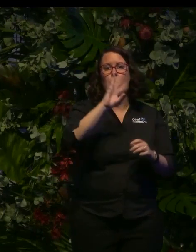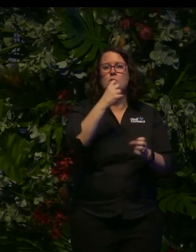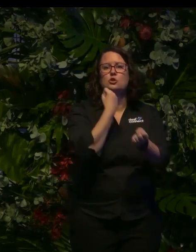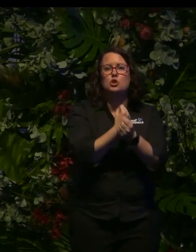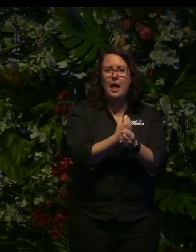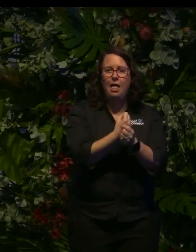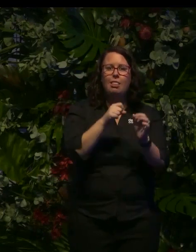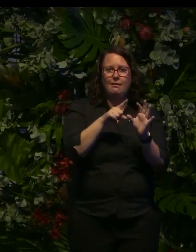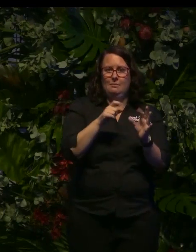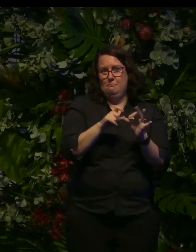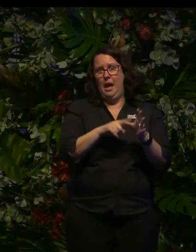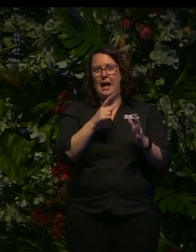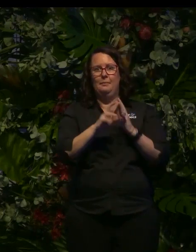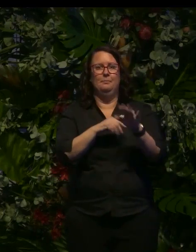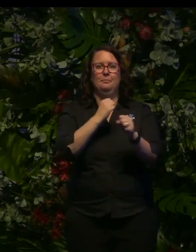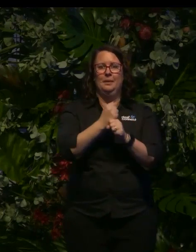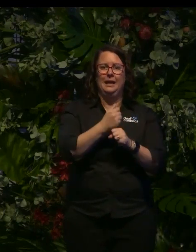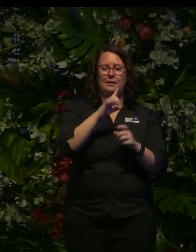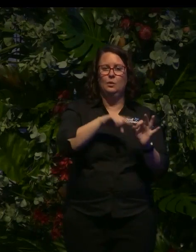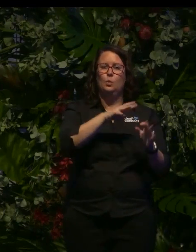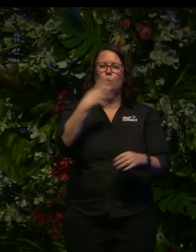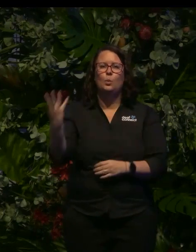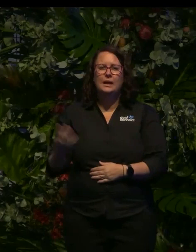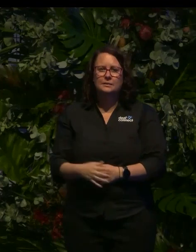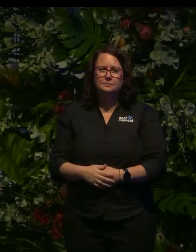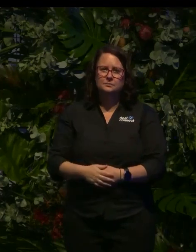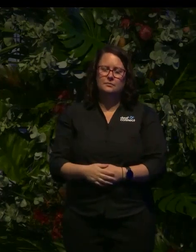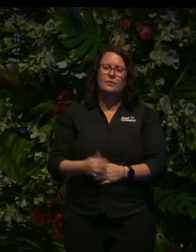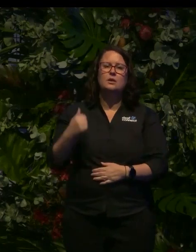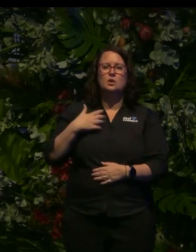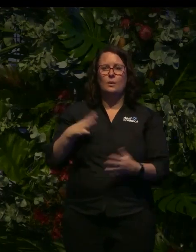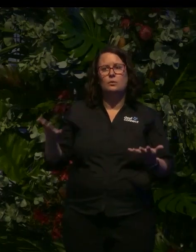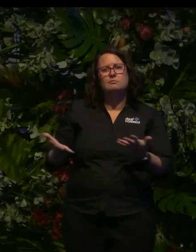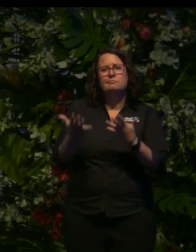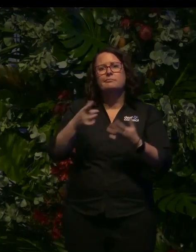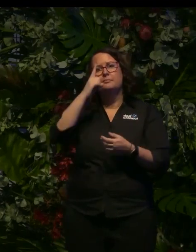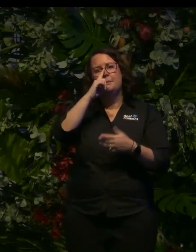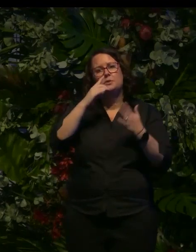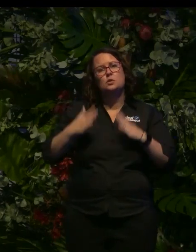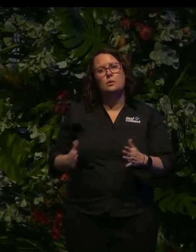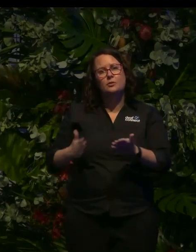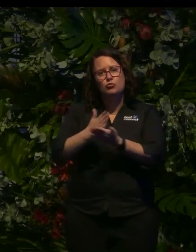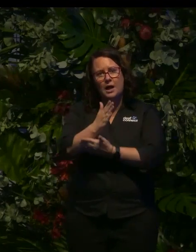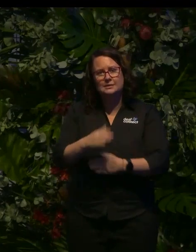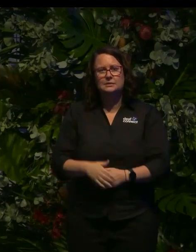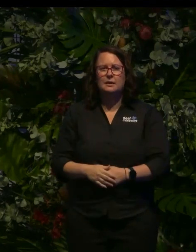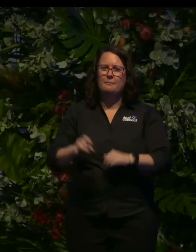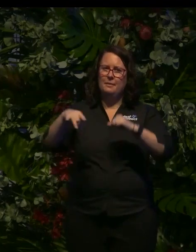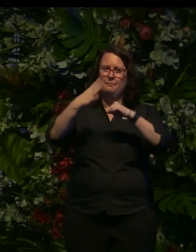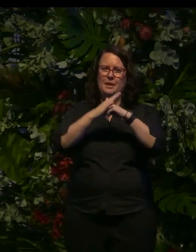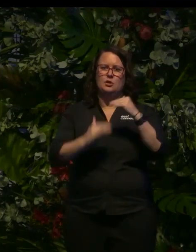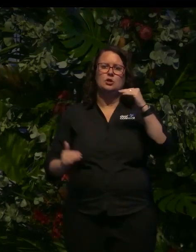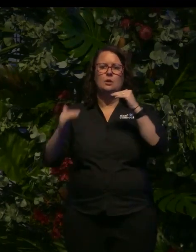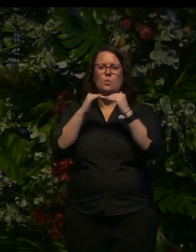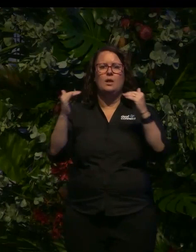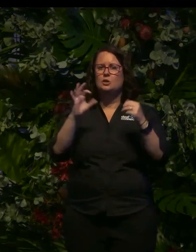us. First, to reclaim the democracy. Secondly, to advancing human rights. But marriage equality is not come